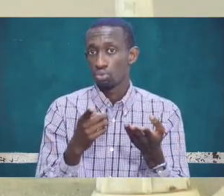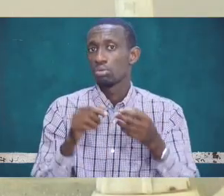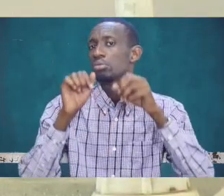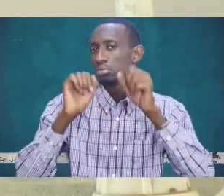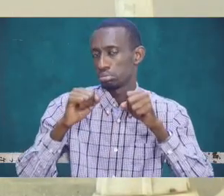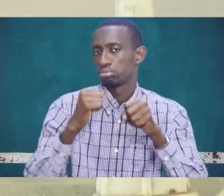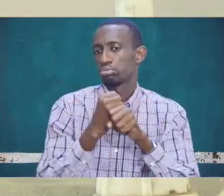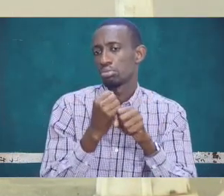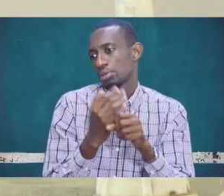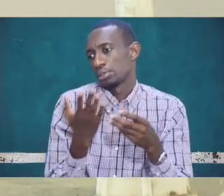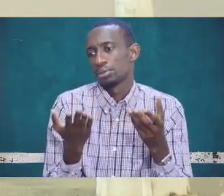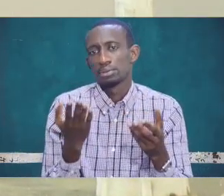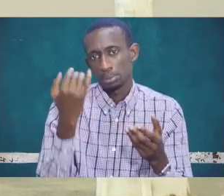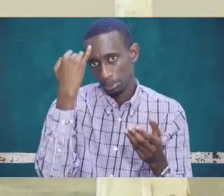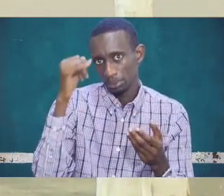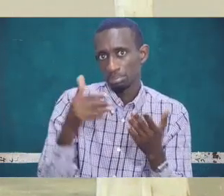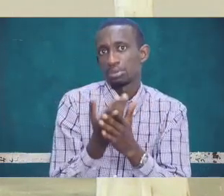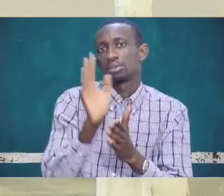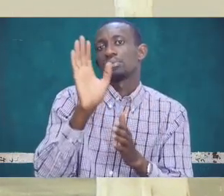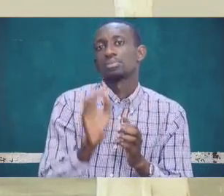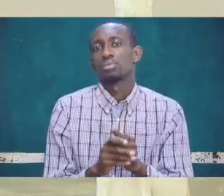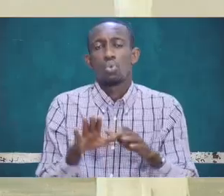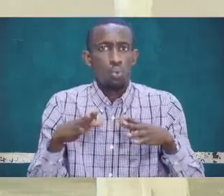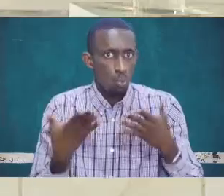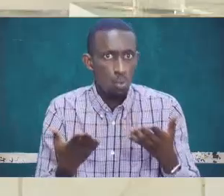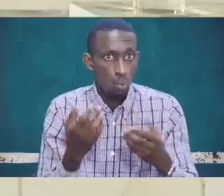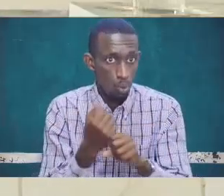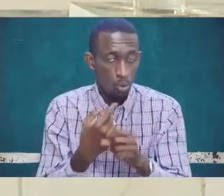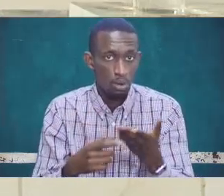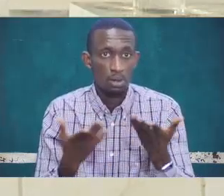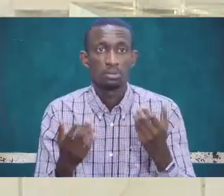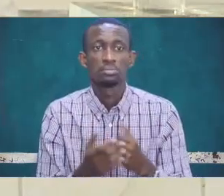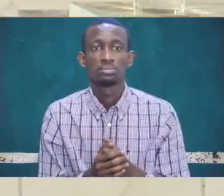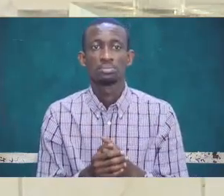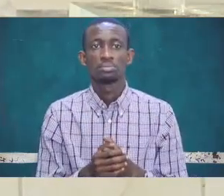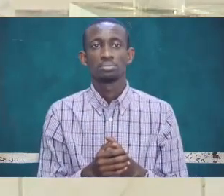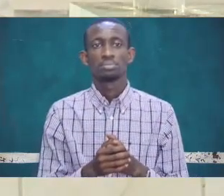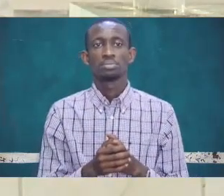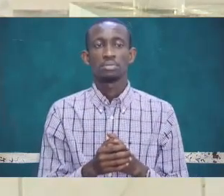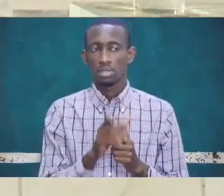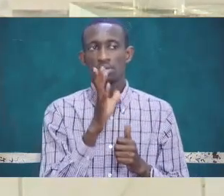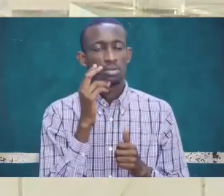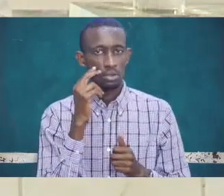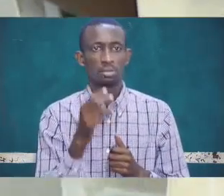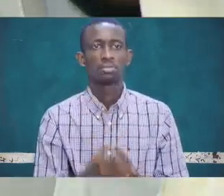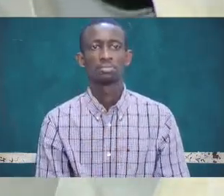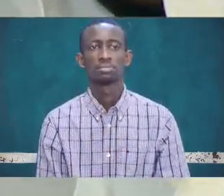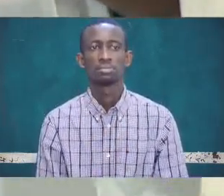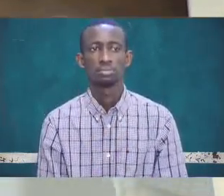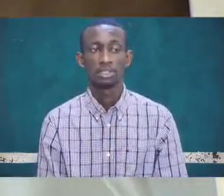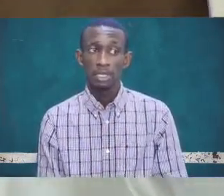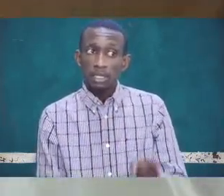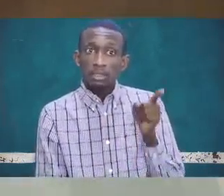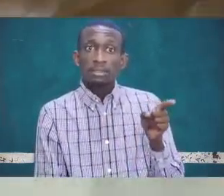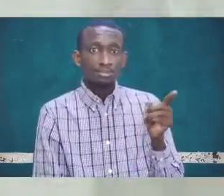an improvisation. Now, which improvisation can you make? This is the improvisation that can make. Now, this is the